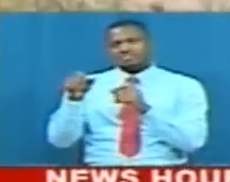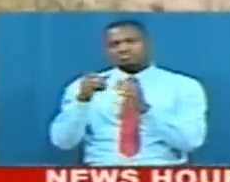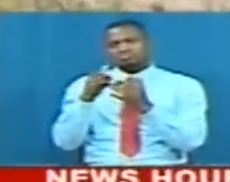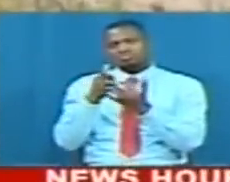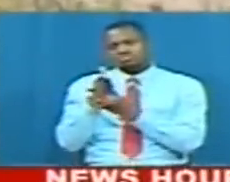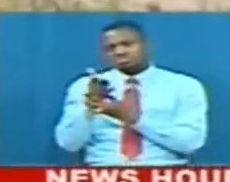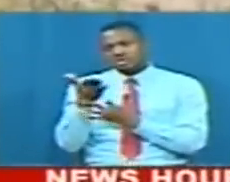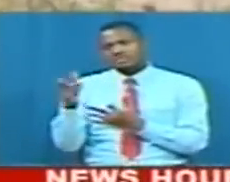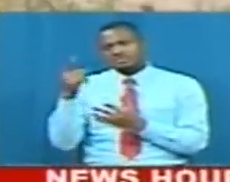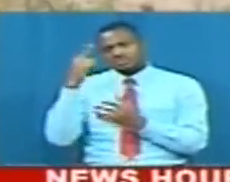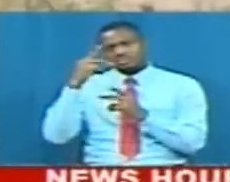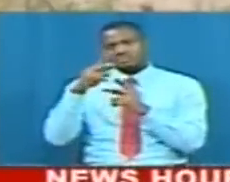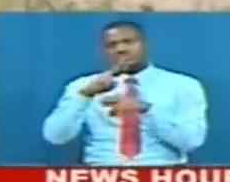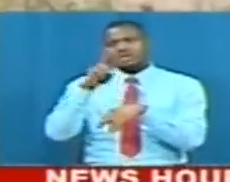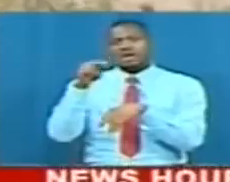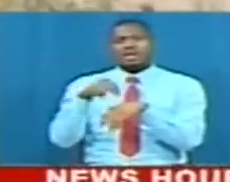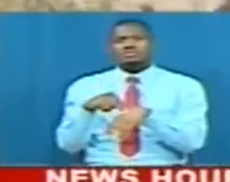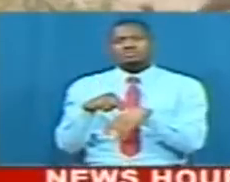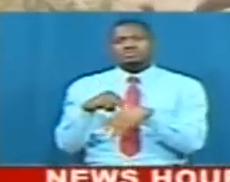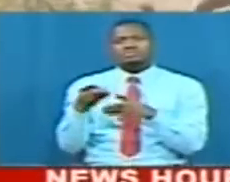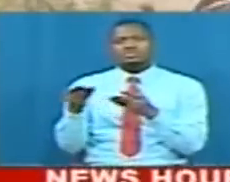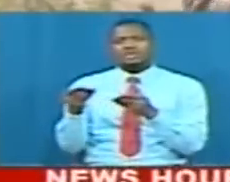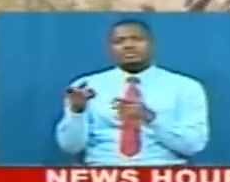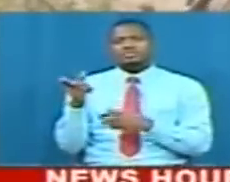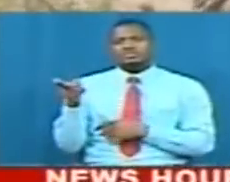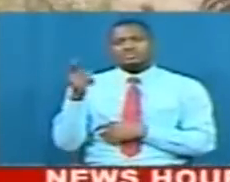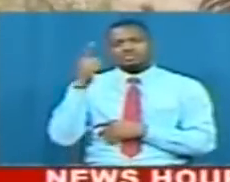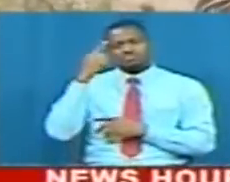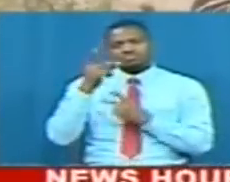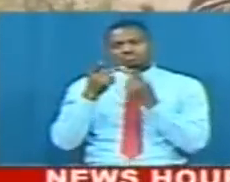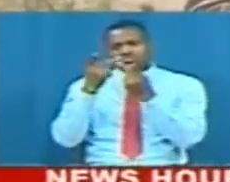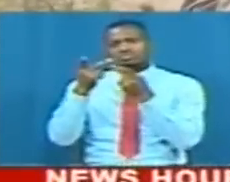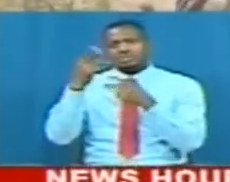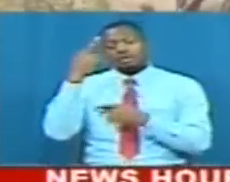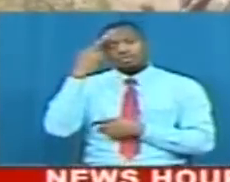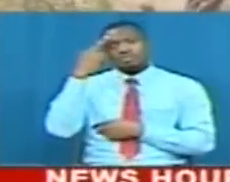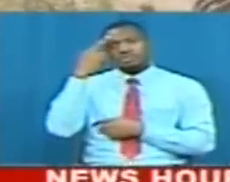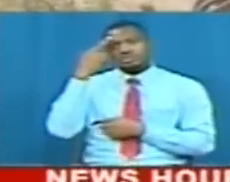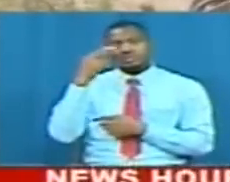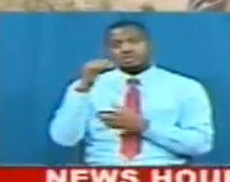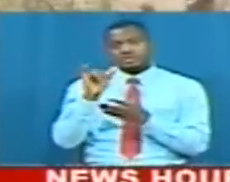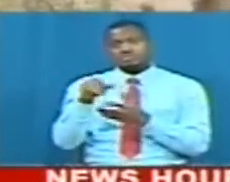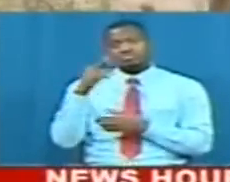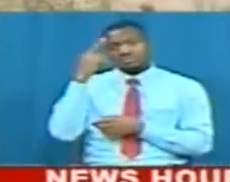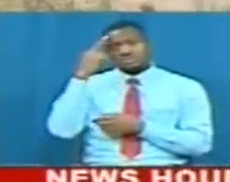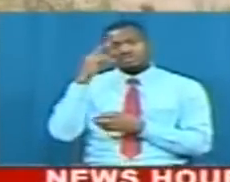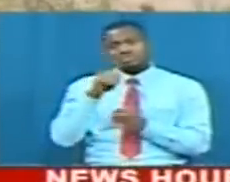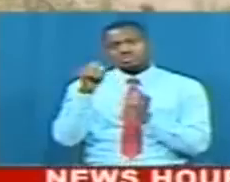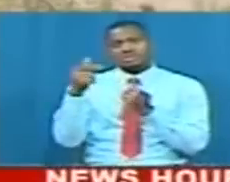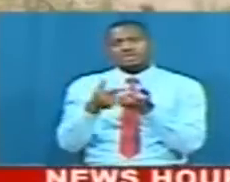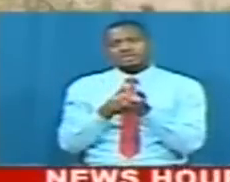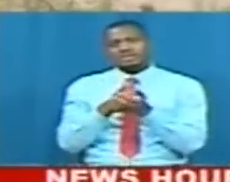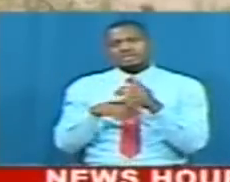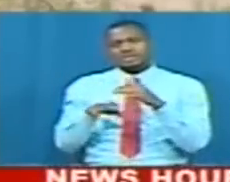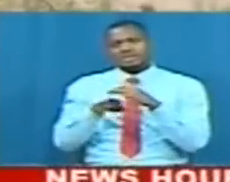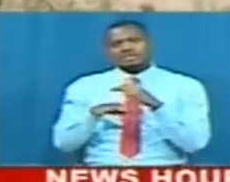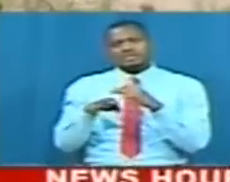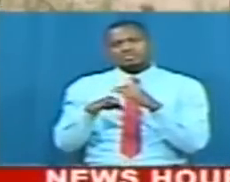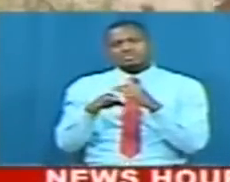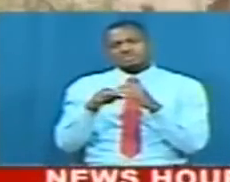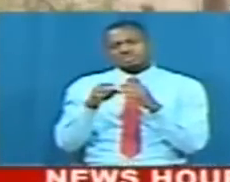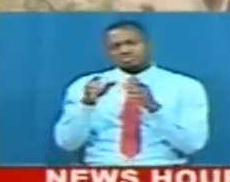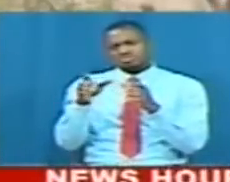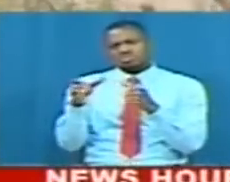the accessories for this natural landscape for touristic purposes, for which reason he put Ghana under a